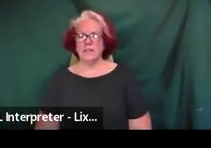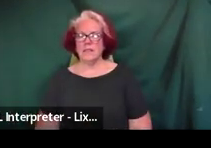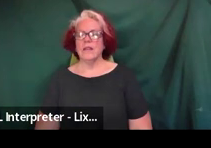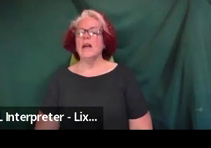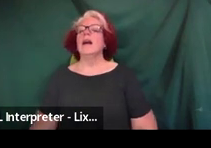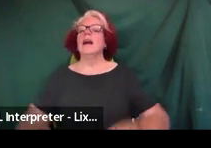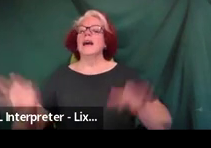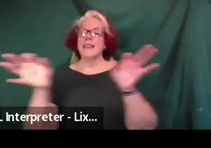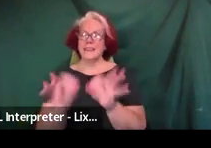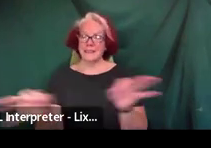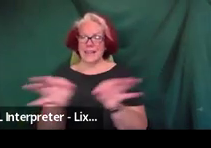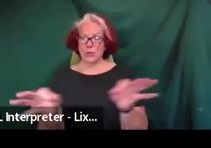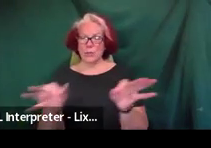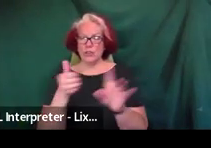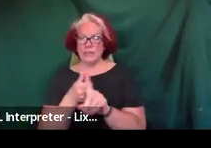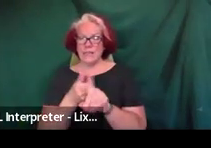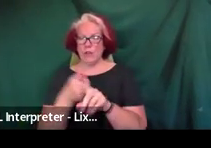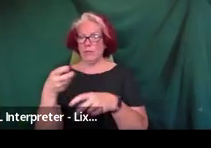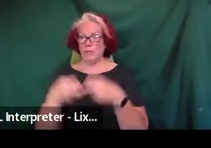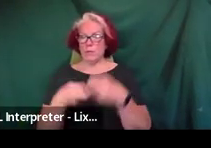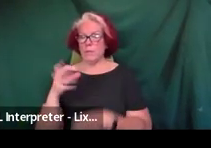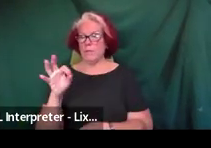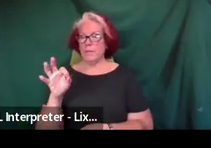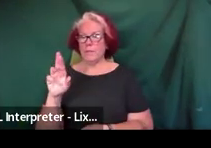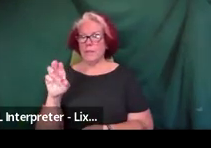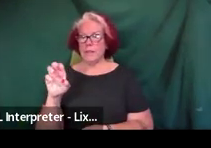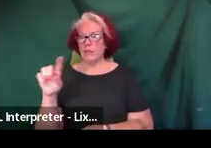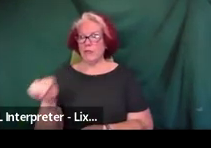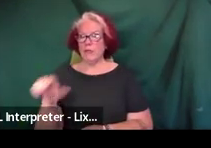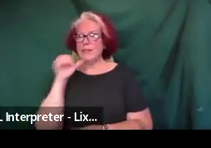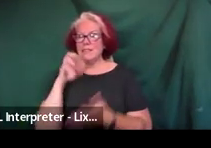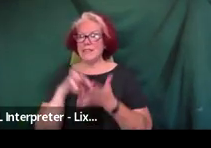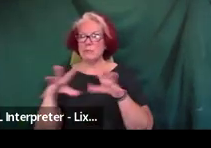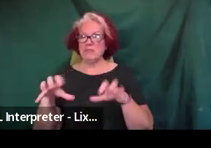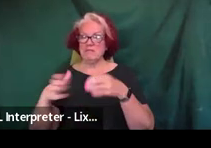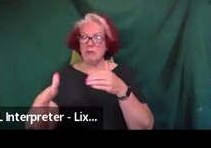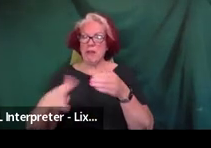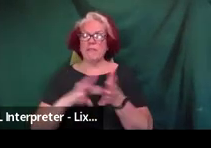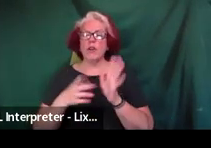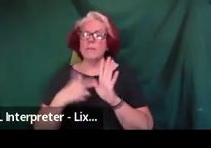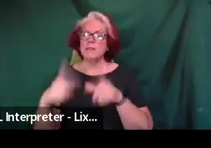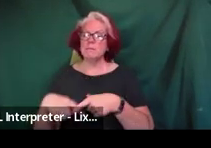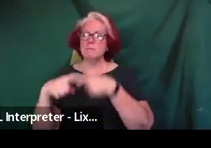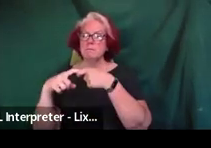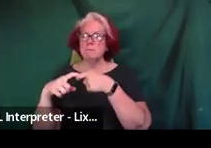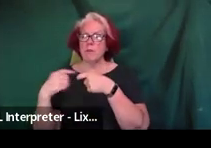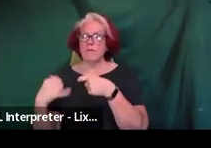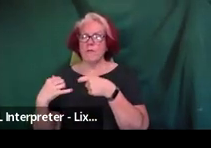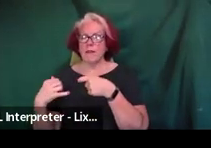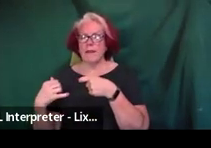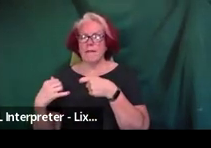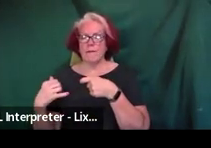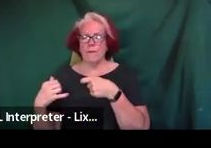little problematic in that freeze doesn't mean frozen forever. It means stopped for now. And we're